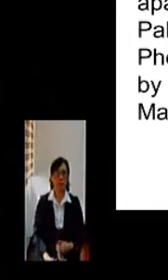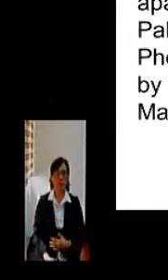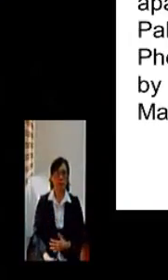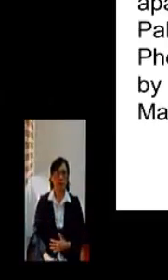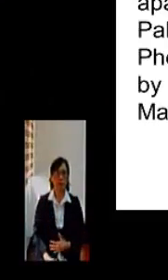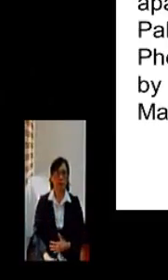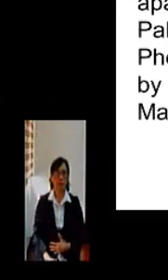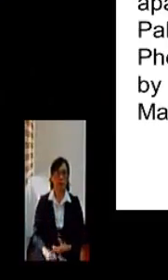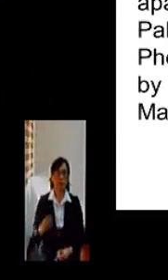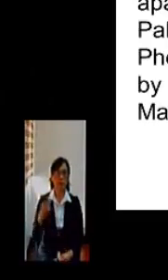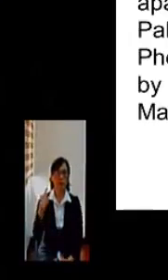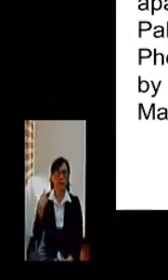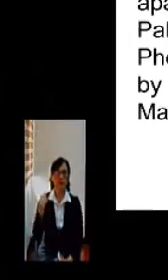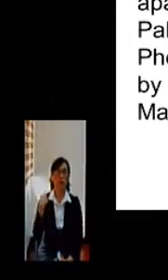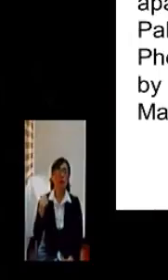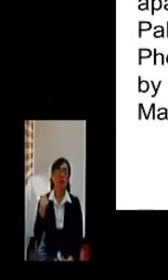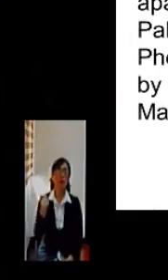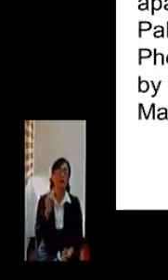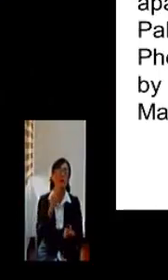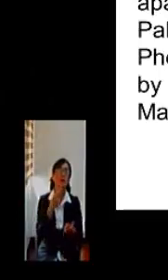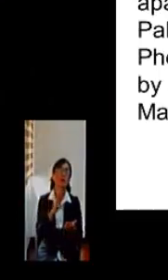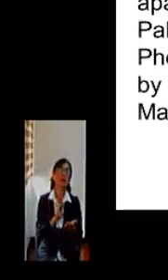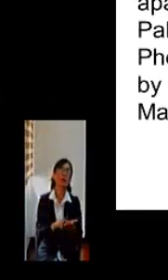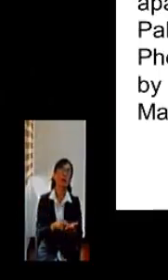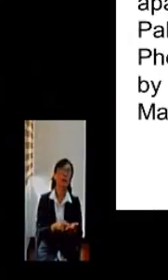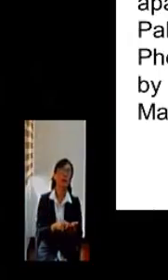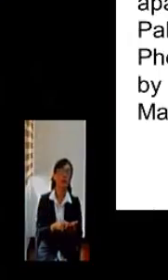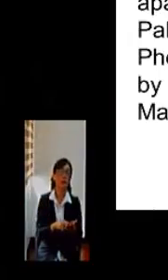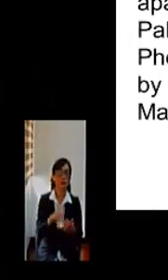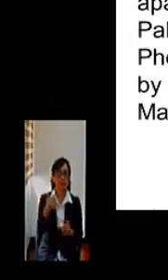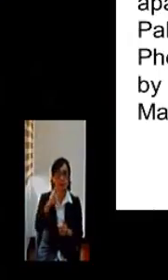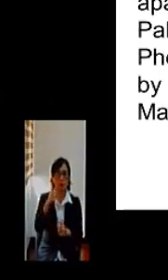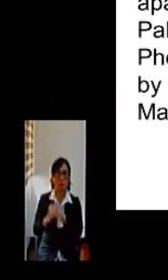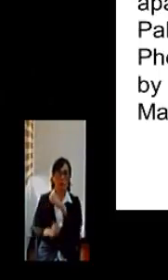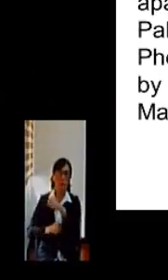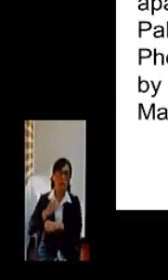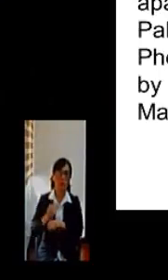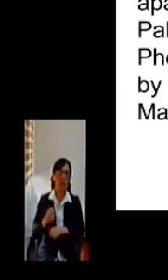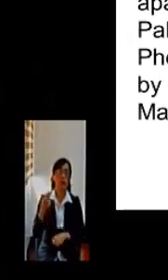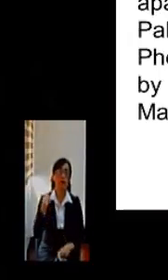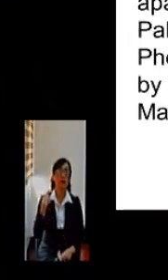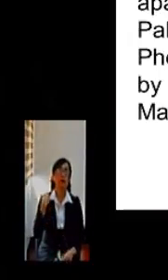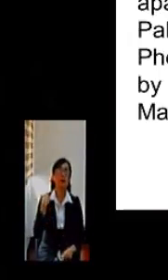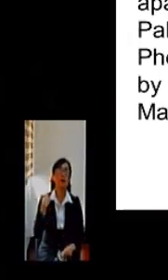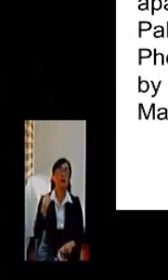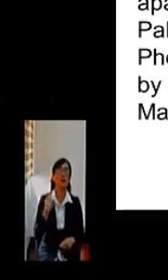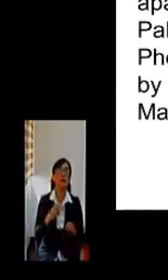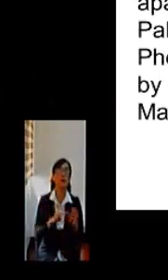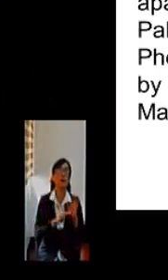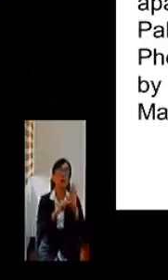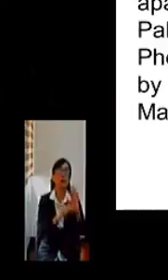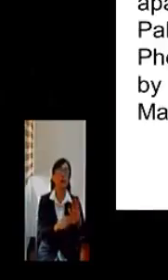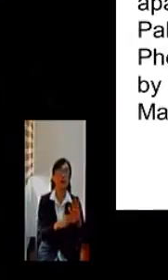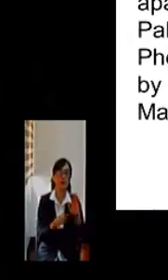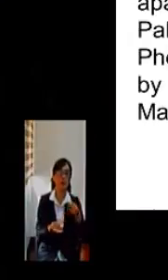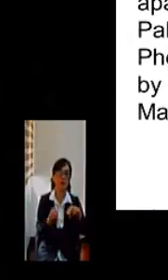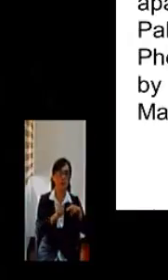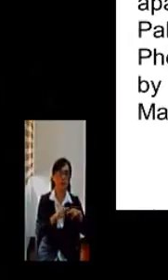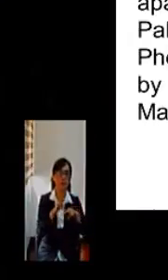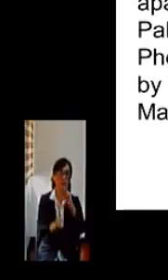We have recorded in this span of 10 years that there has been a marked decrease in the population of the Tandikan,